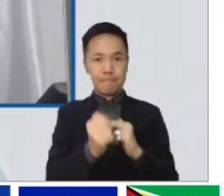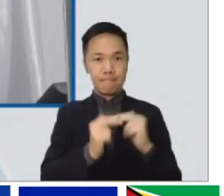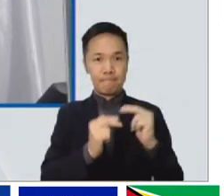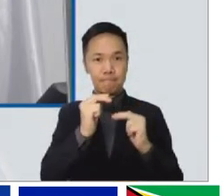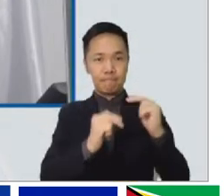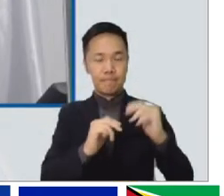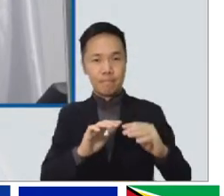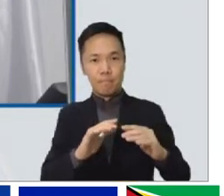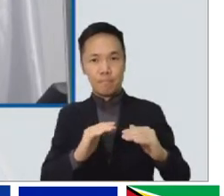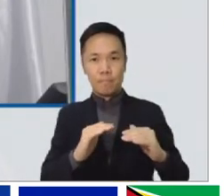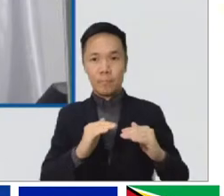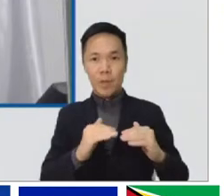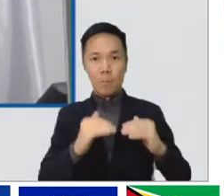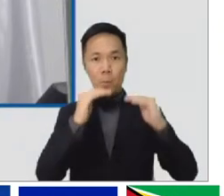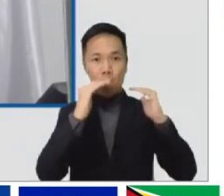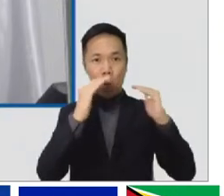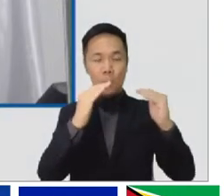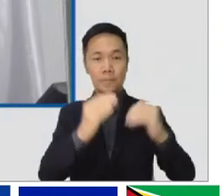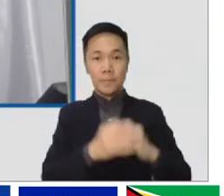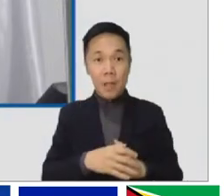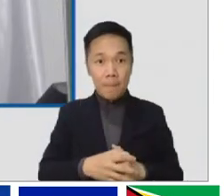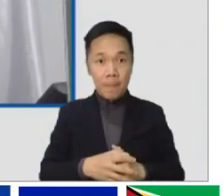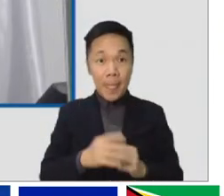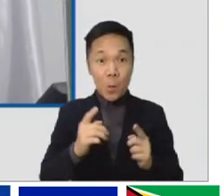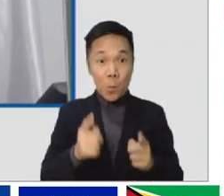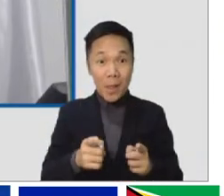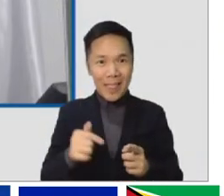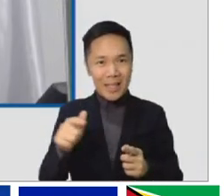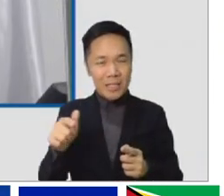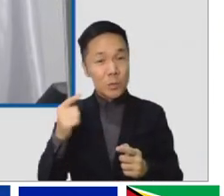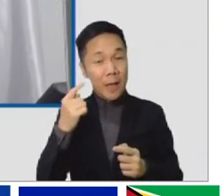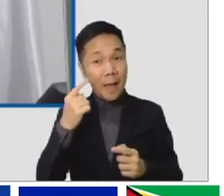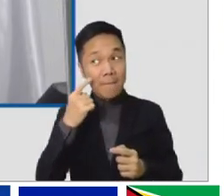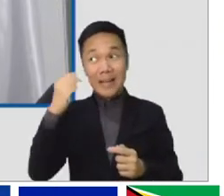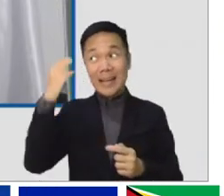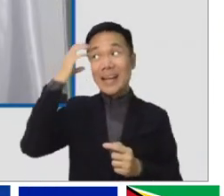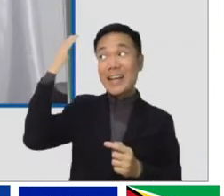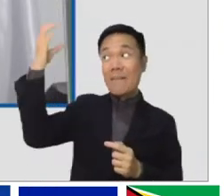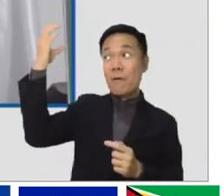clear action by our governments and by our society